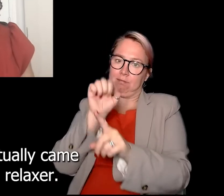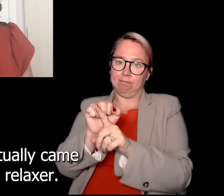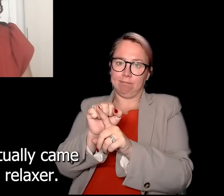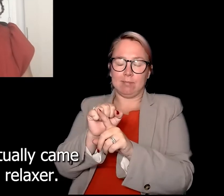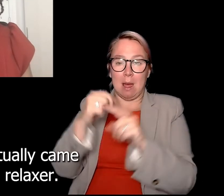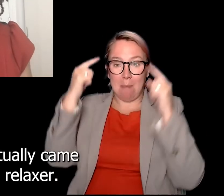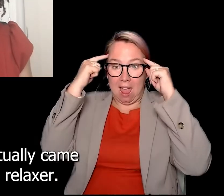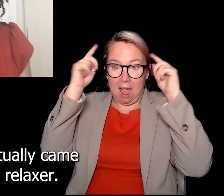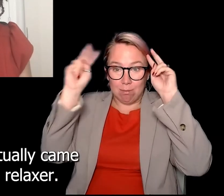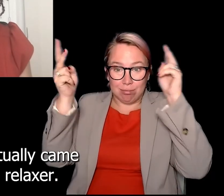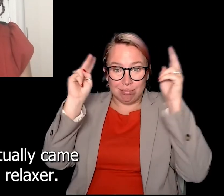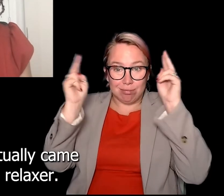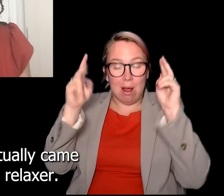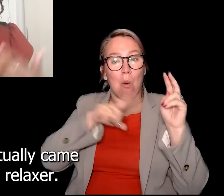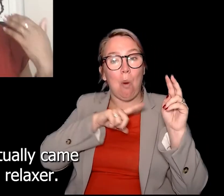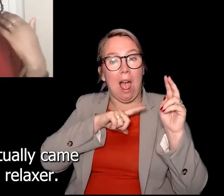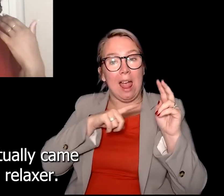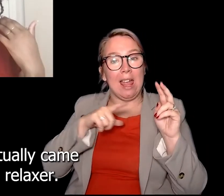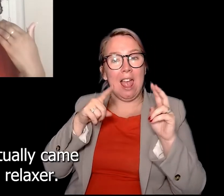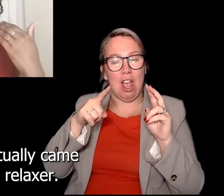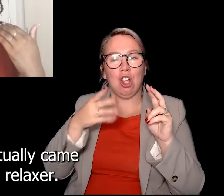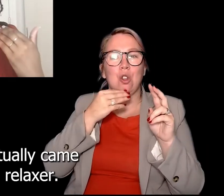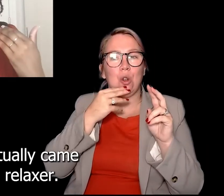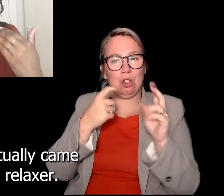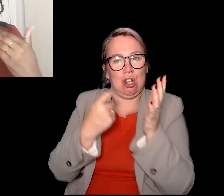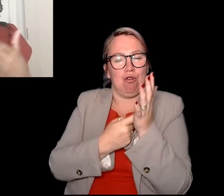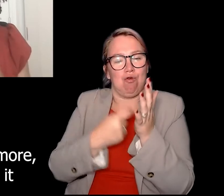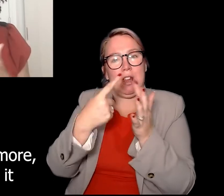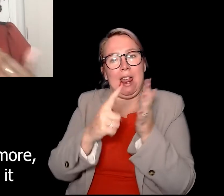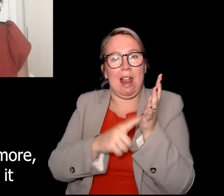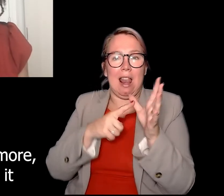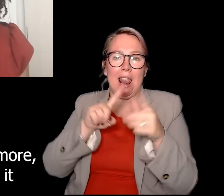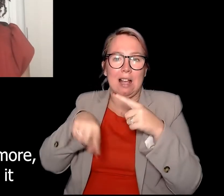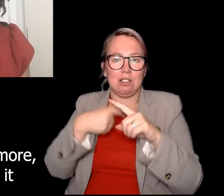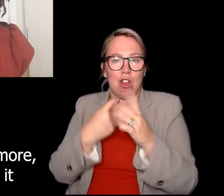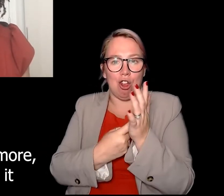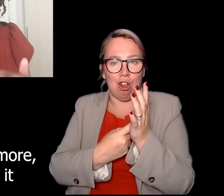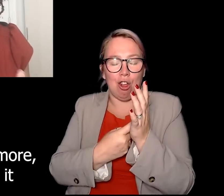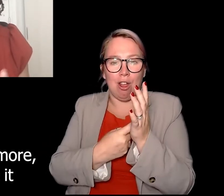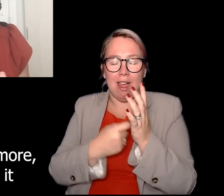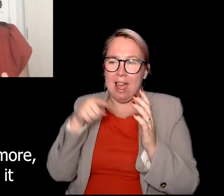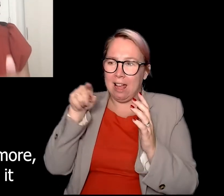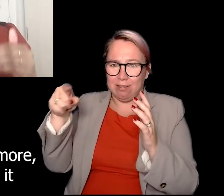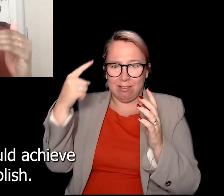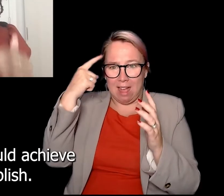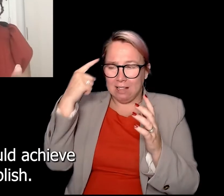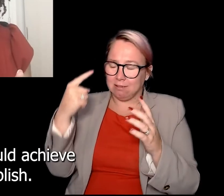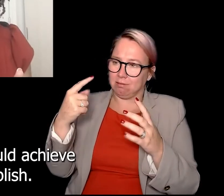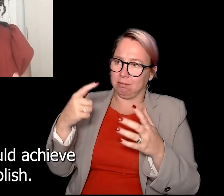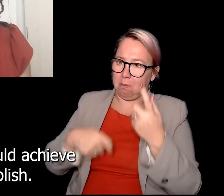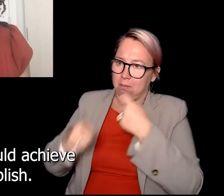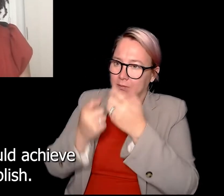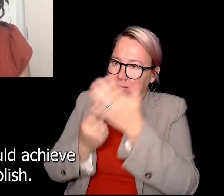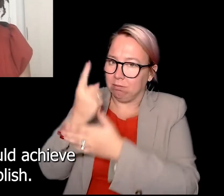I saw a need, and that need actually came from losing my own hair to a relaxer. I didn't feel beautiful anymore, and that really felt like it put a